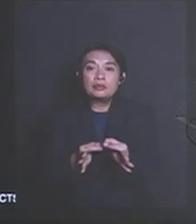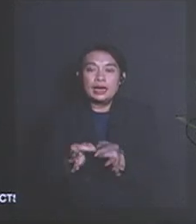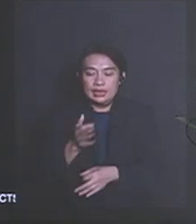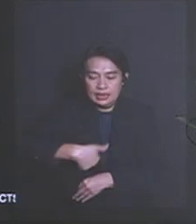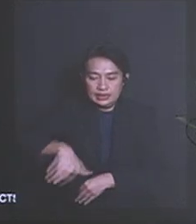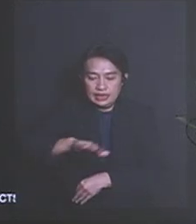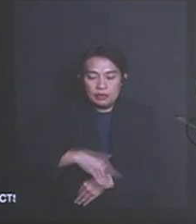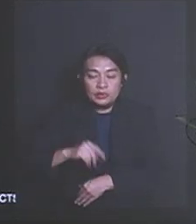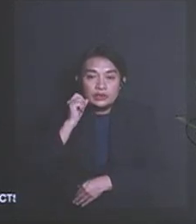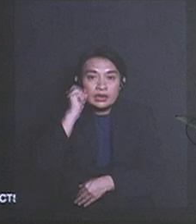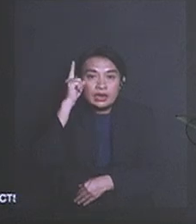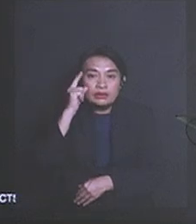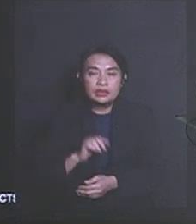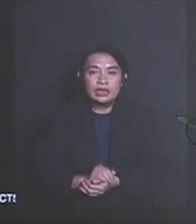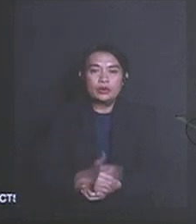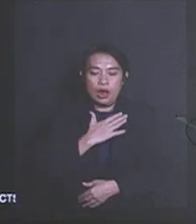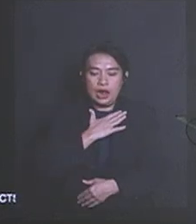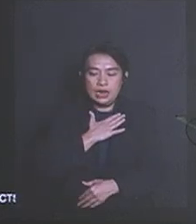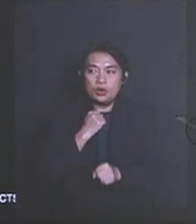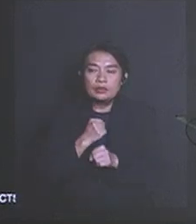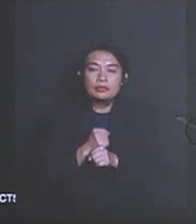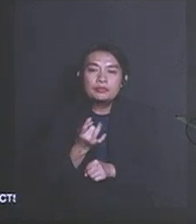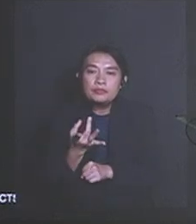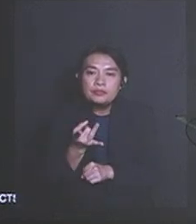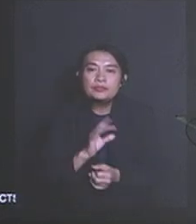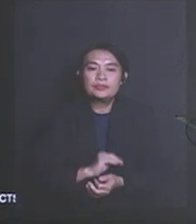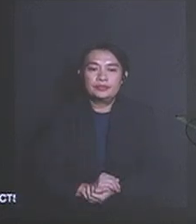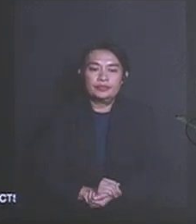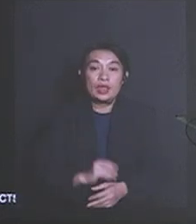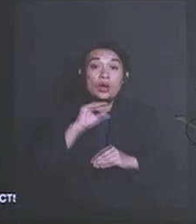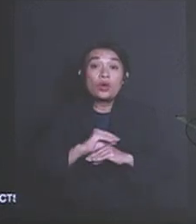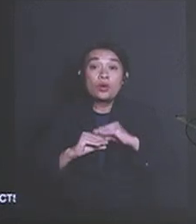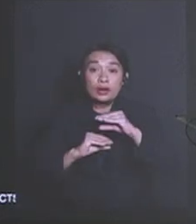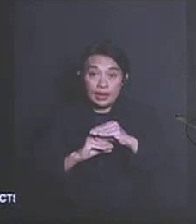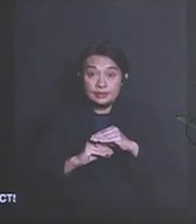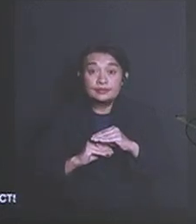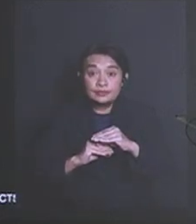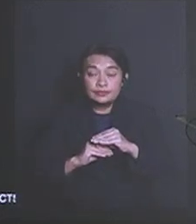However, those projects are not what I'm going to talk about in my presentation today.